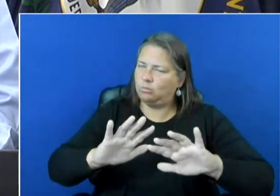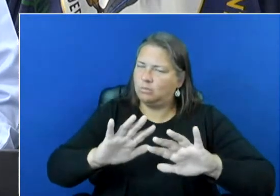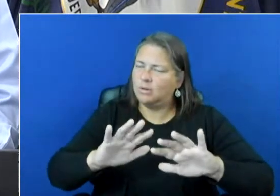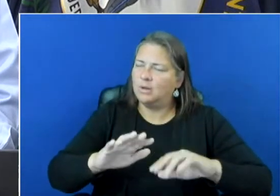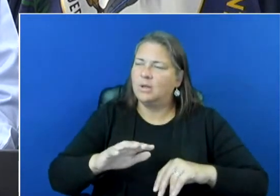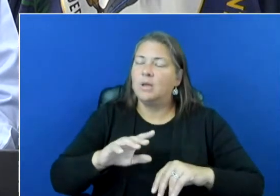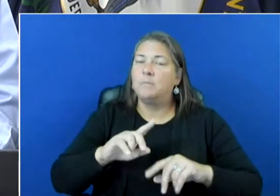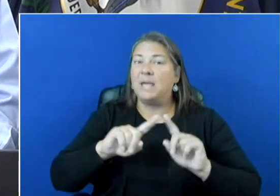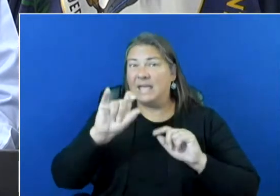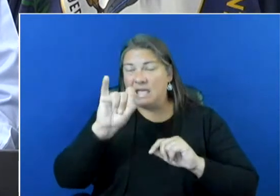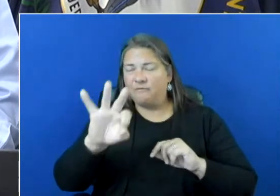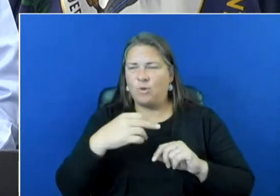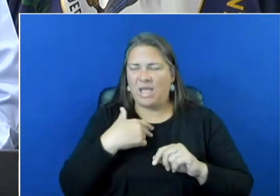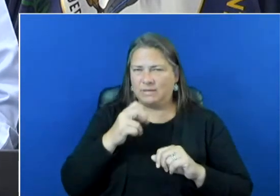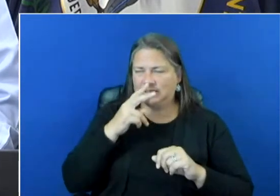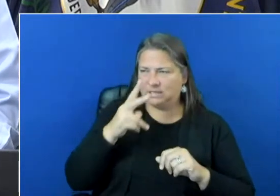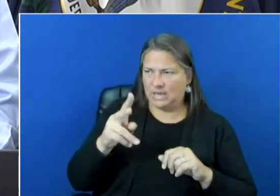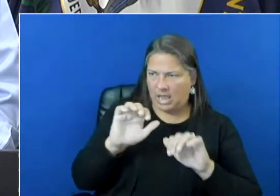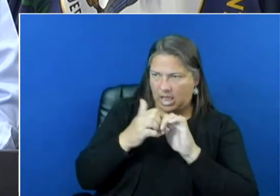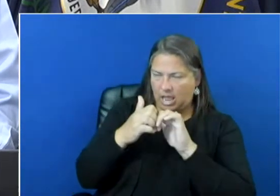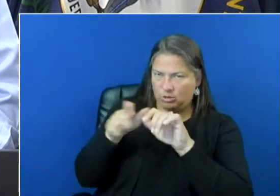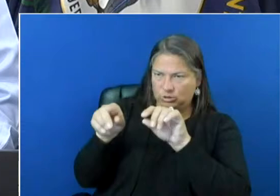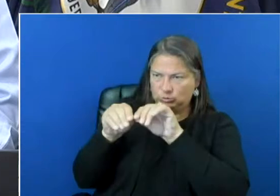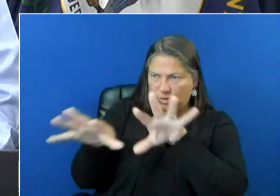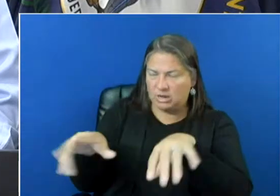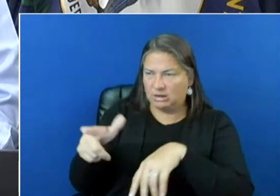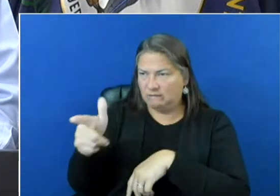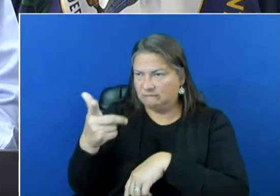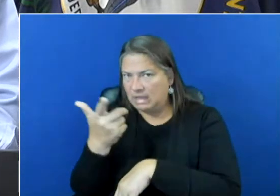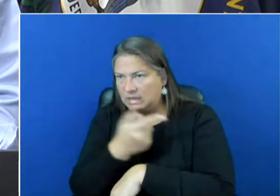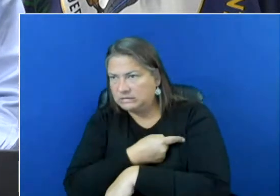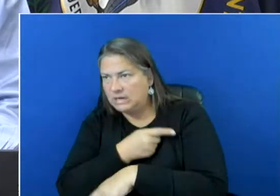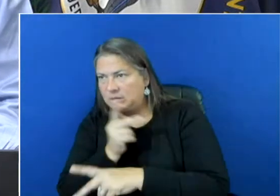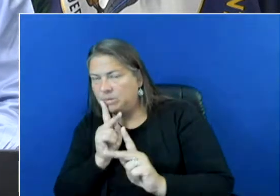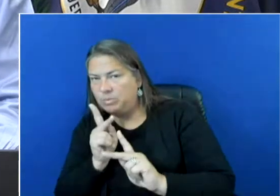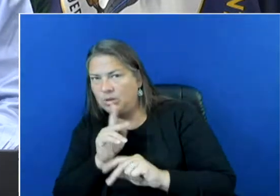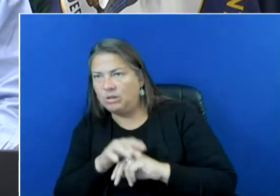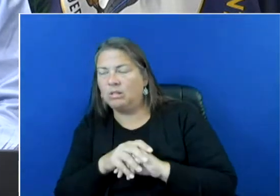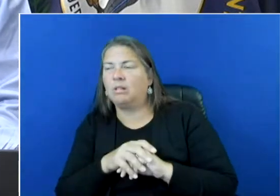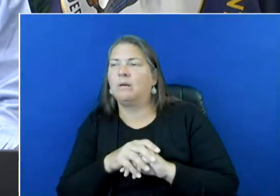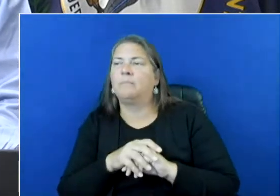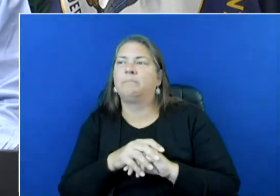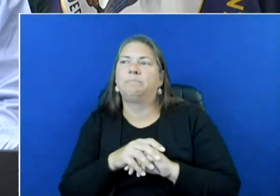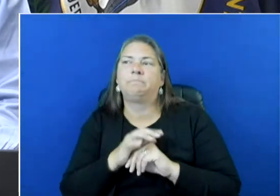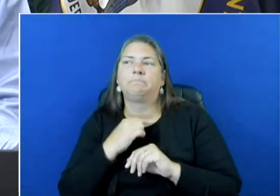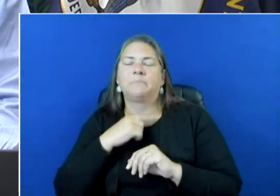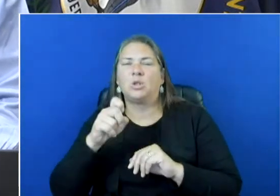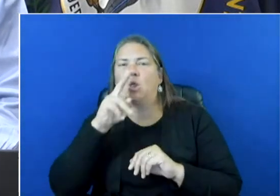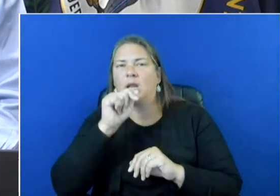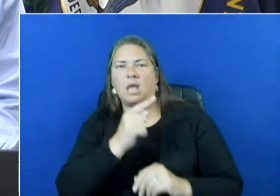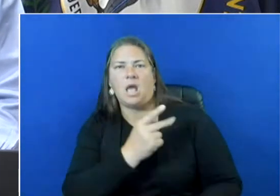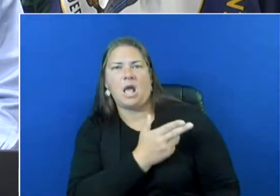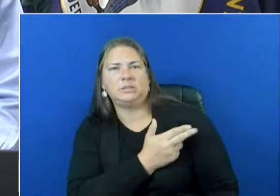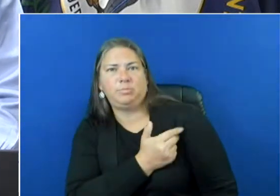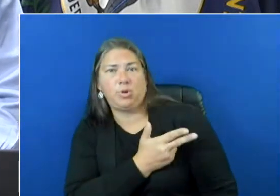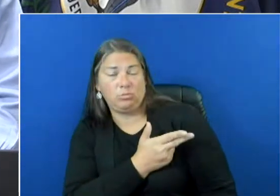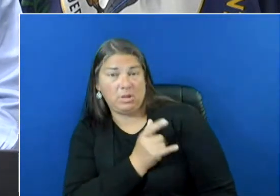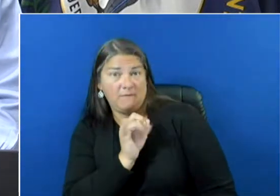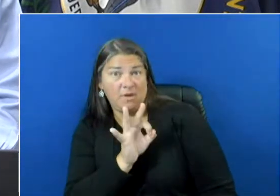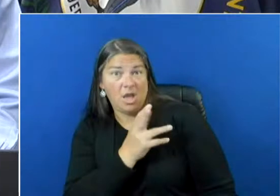transmission from vaccinated individuals. We also have to look at hospitalizations, right? If our hospitals